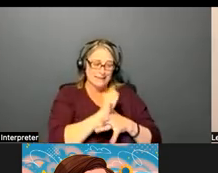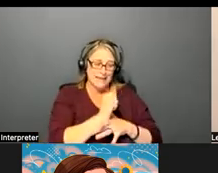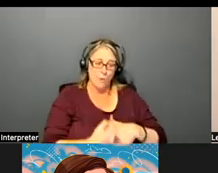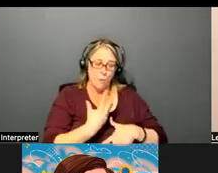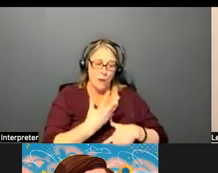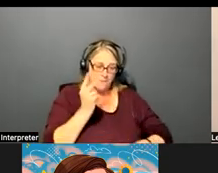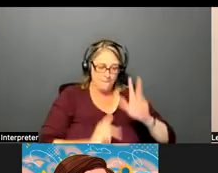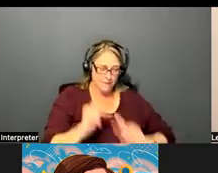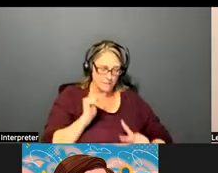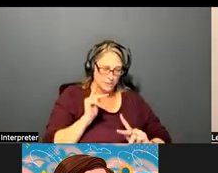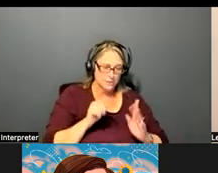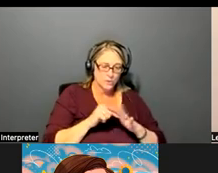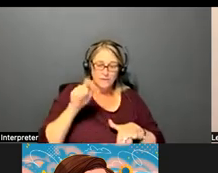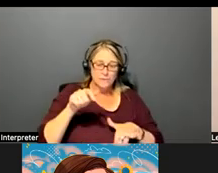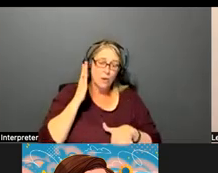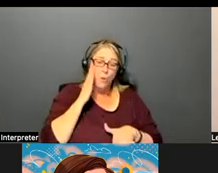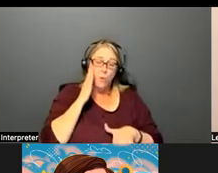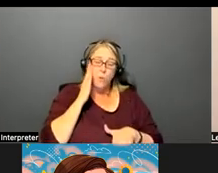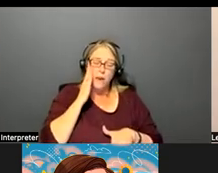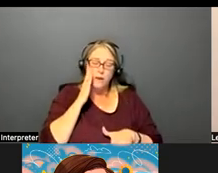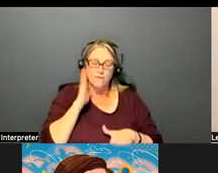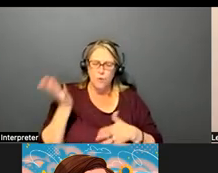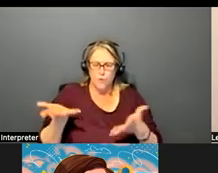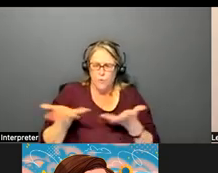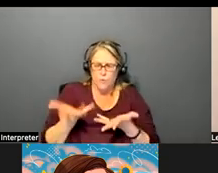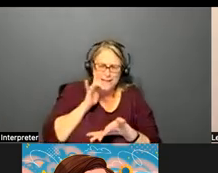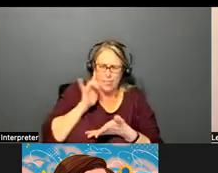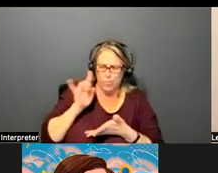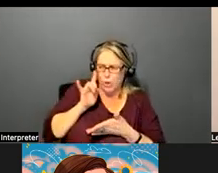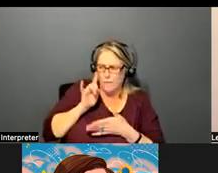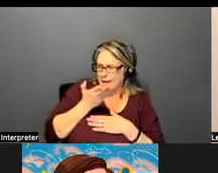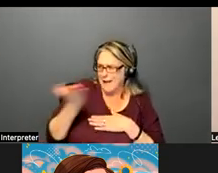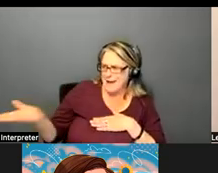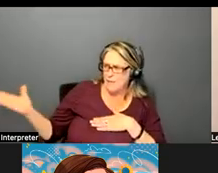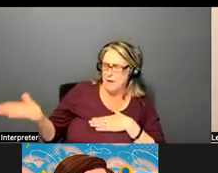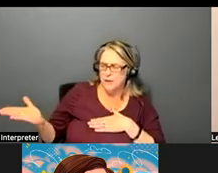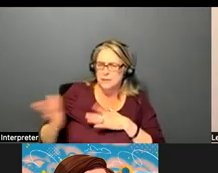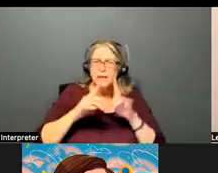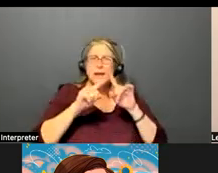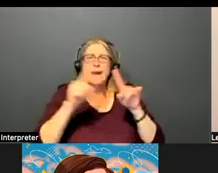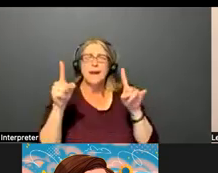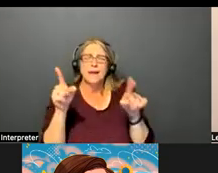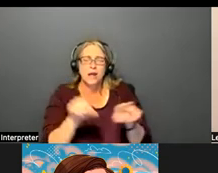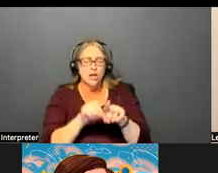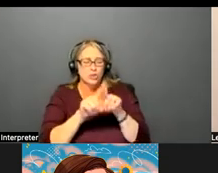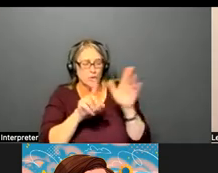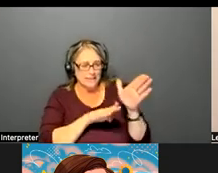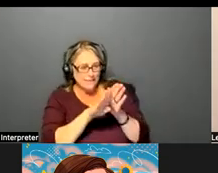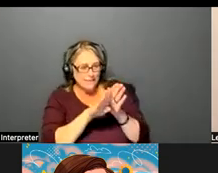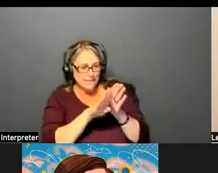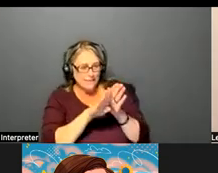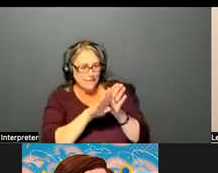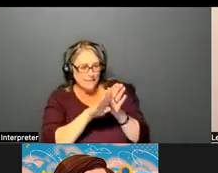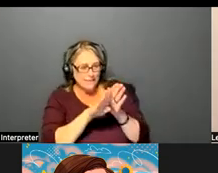so we have to be conscious about what that looks like and also develop then strategies.